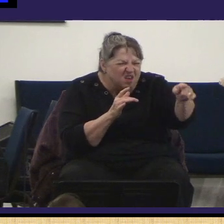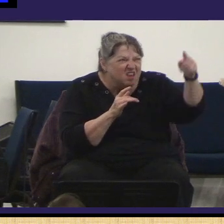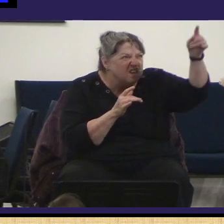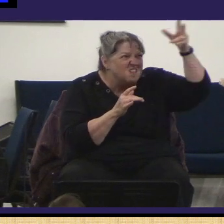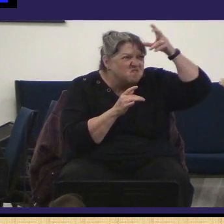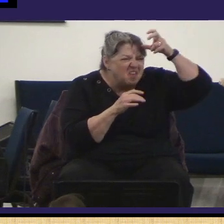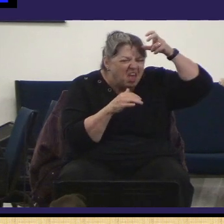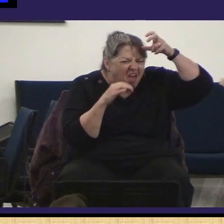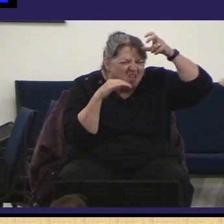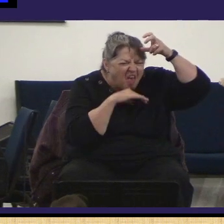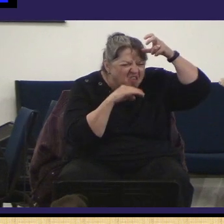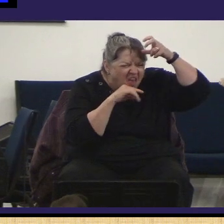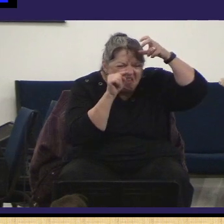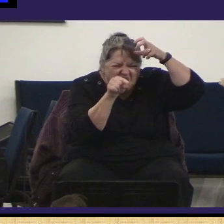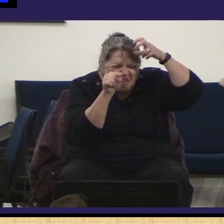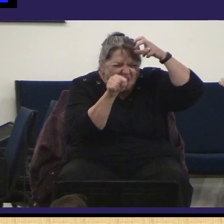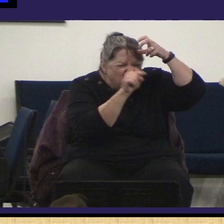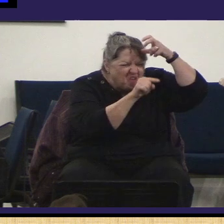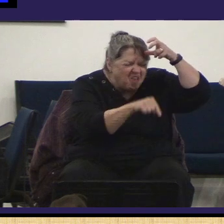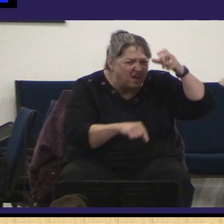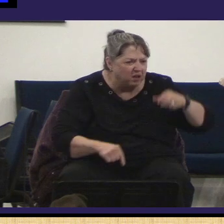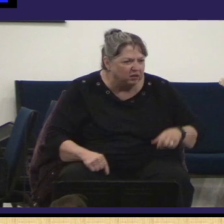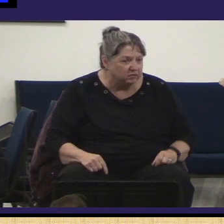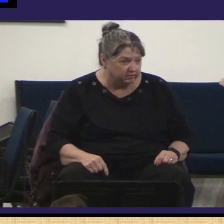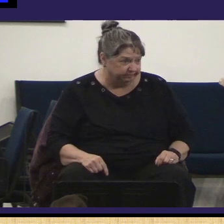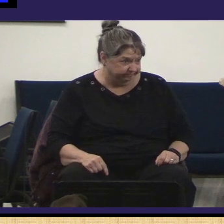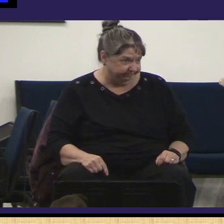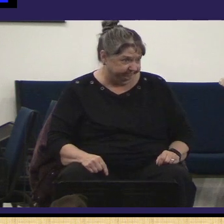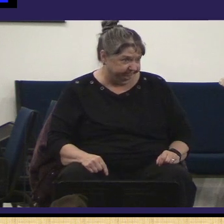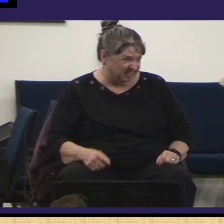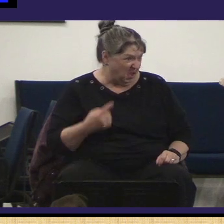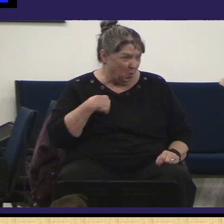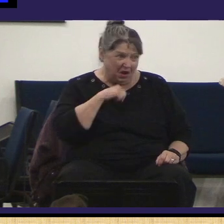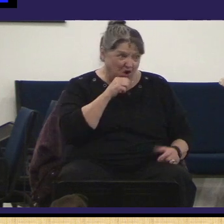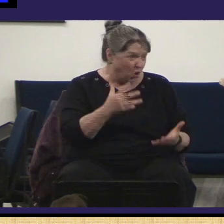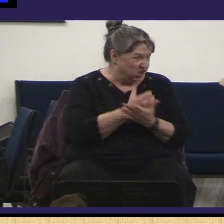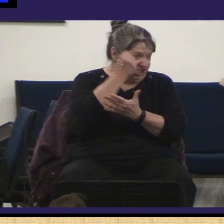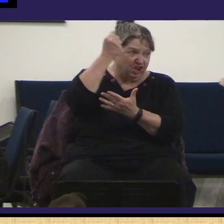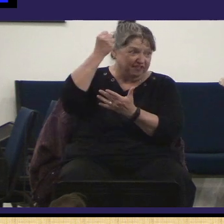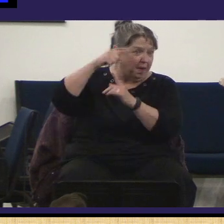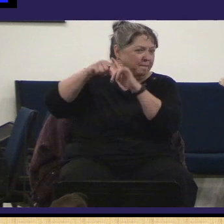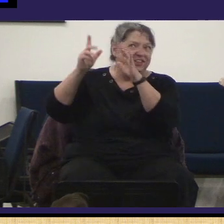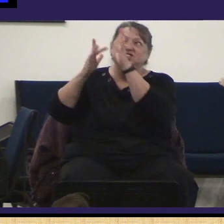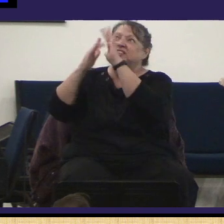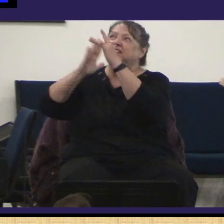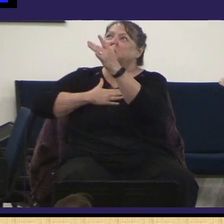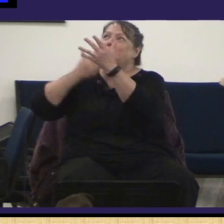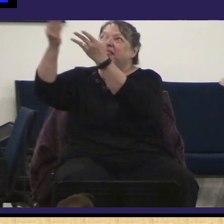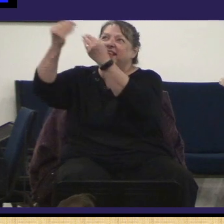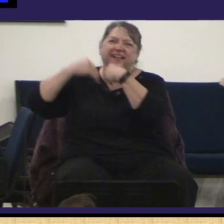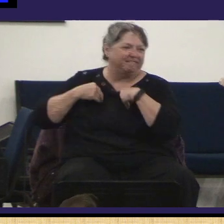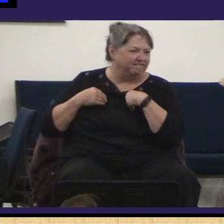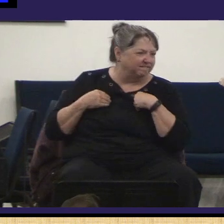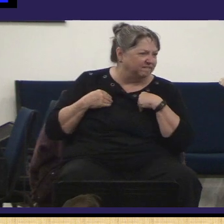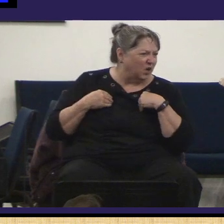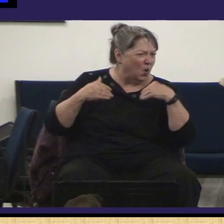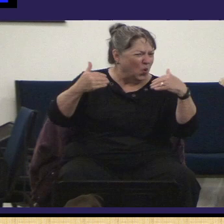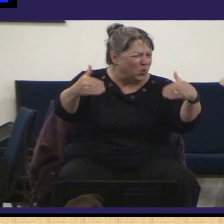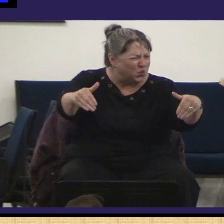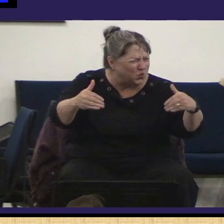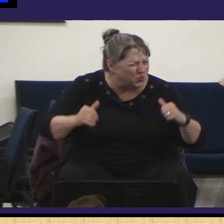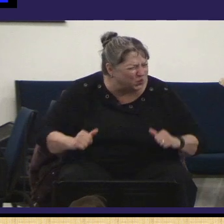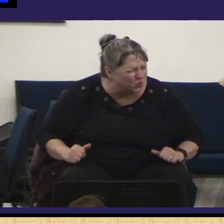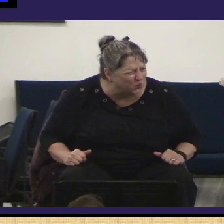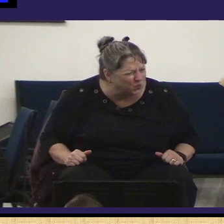with you. You don't deserve it. Well, He's right about that. We don't deserve salvation, but we have it because of Jesus. And if we're wearing that breastplate of